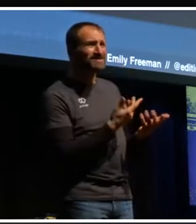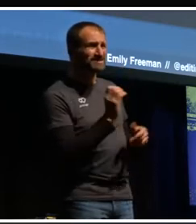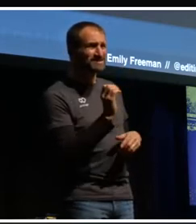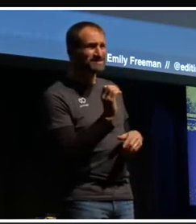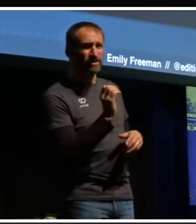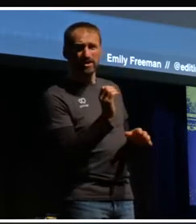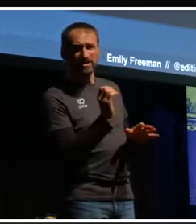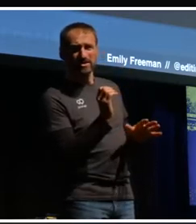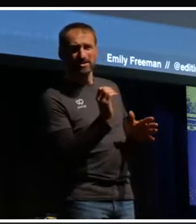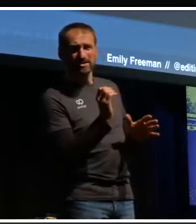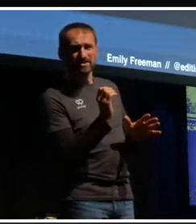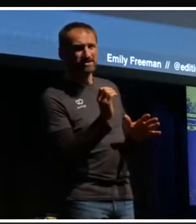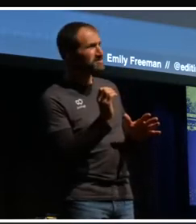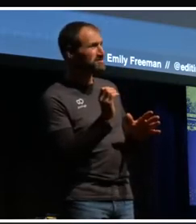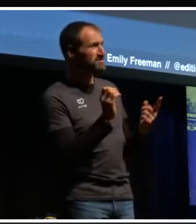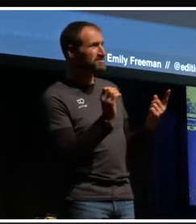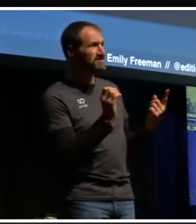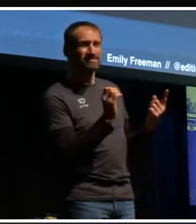0?